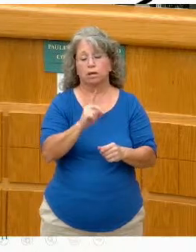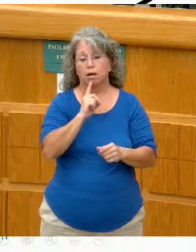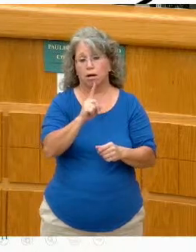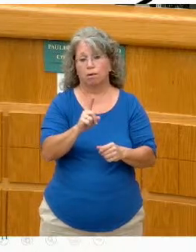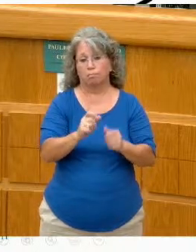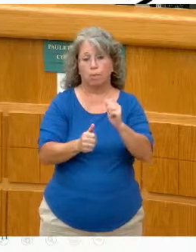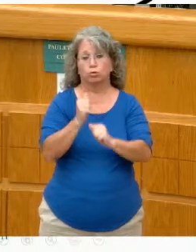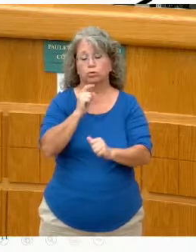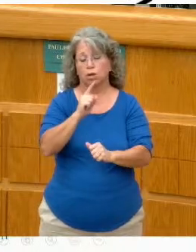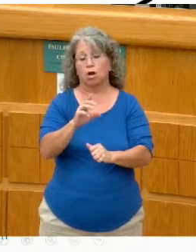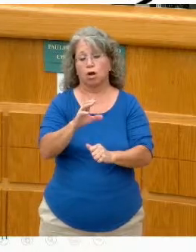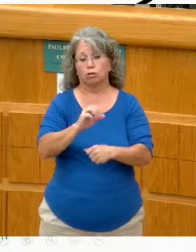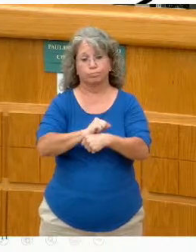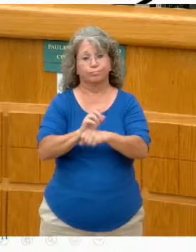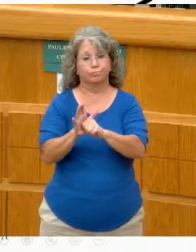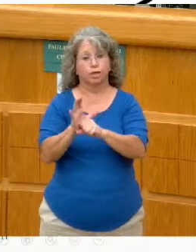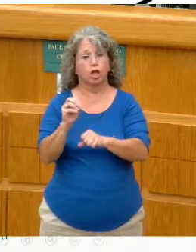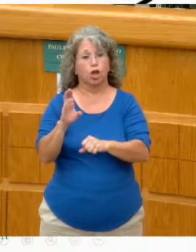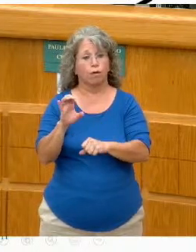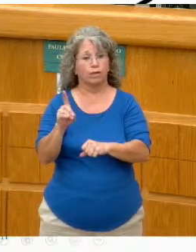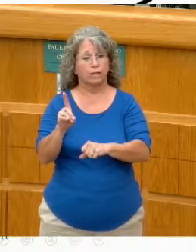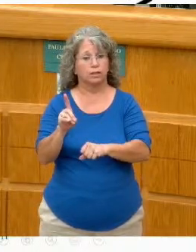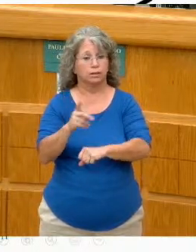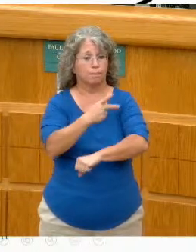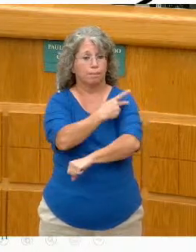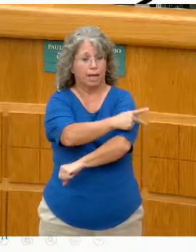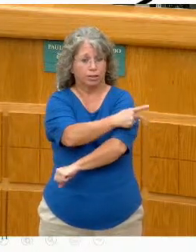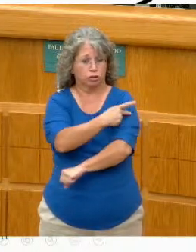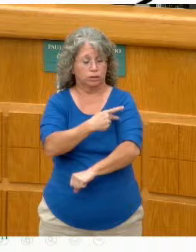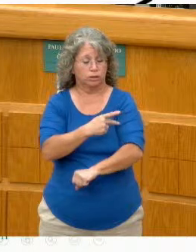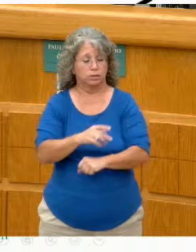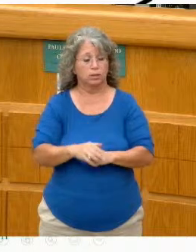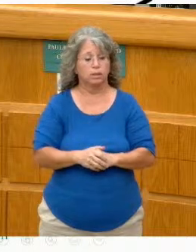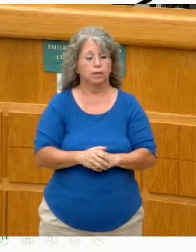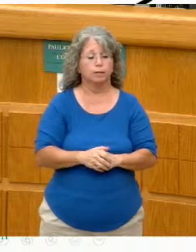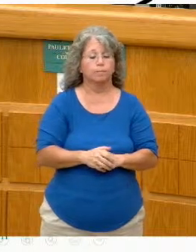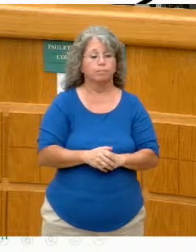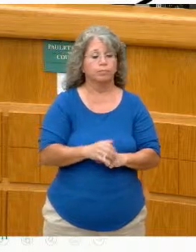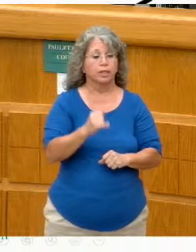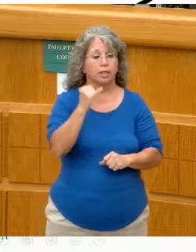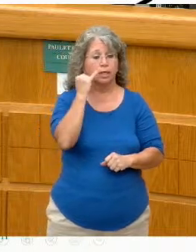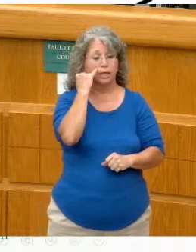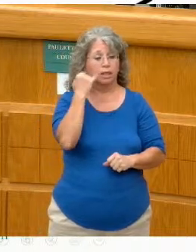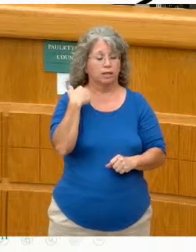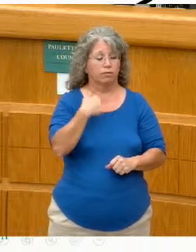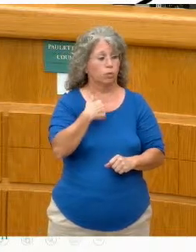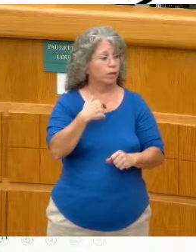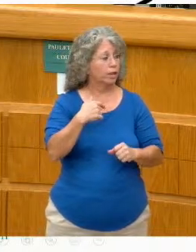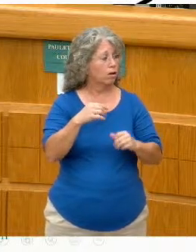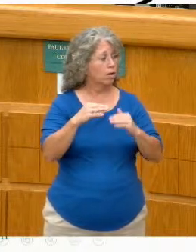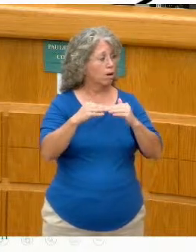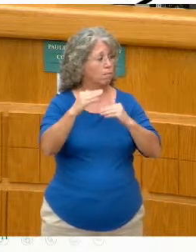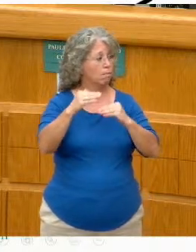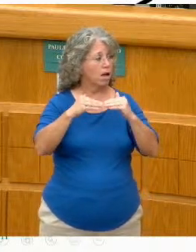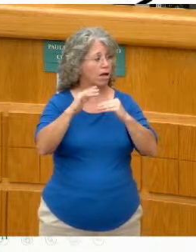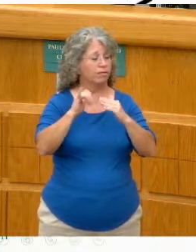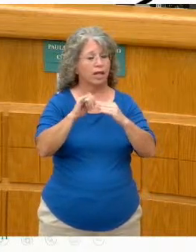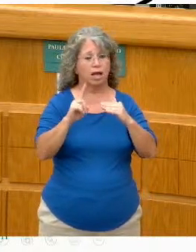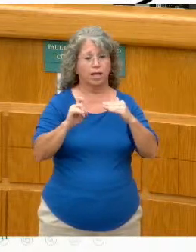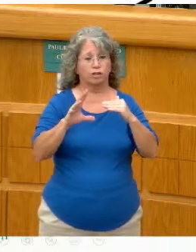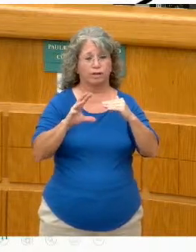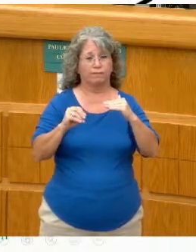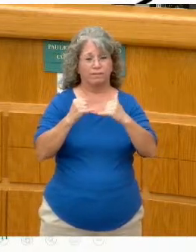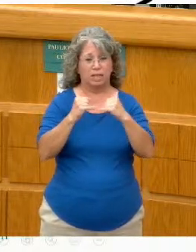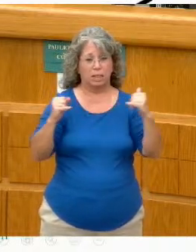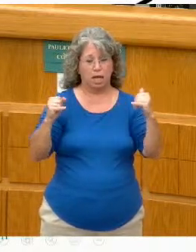the rest are non-COVID patients. So as long as we're well above this 150 line, it means that we're